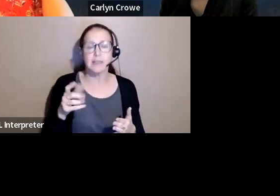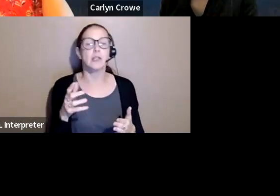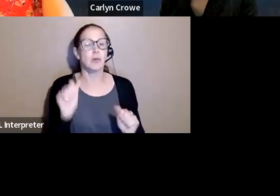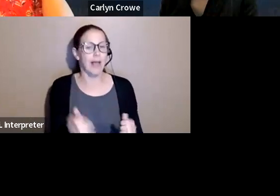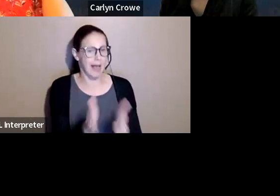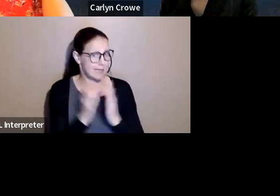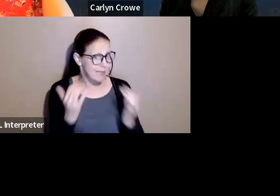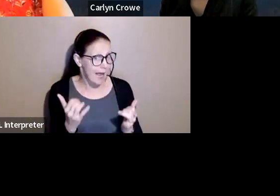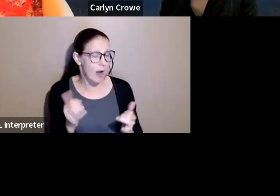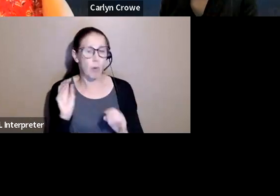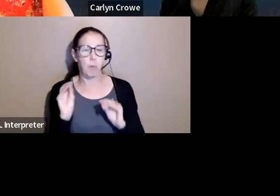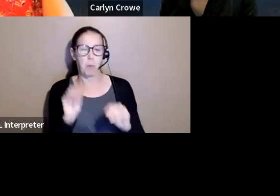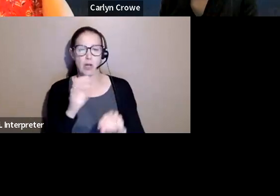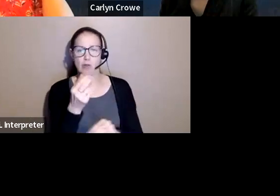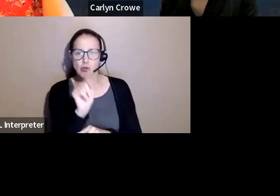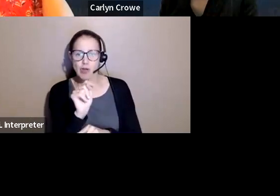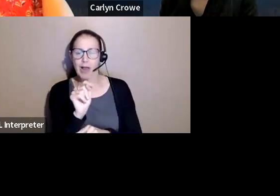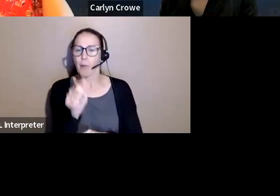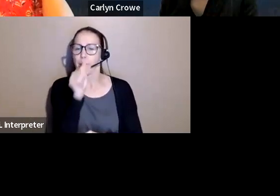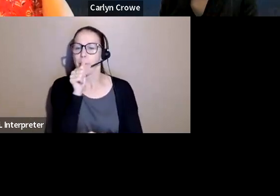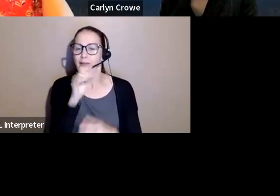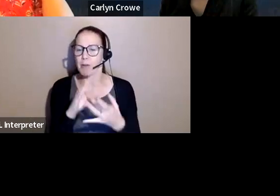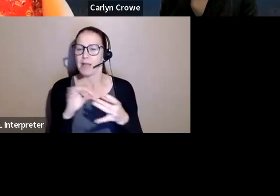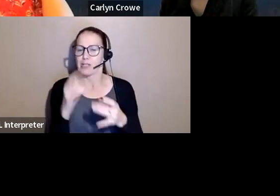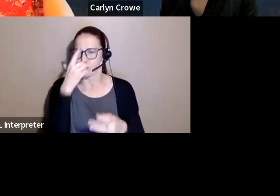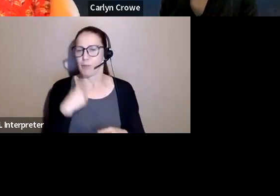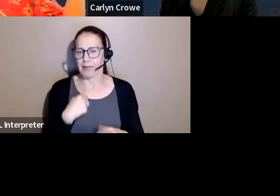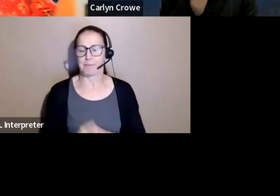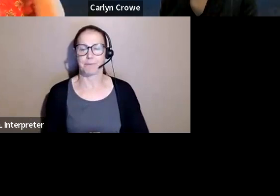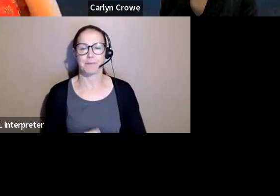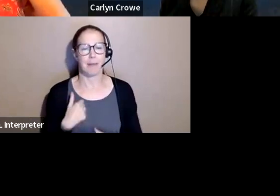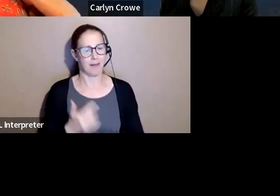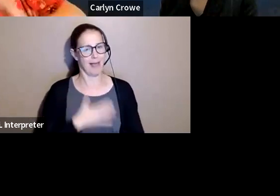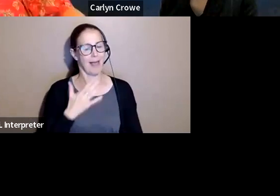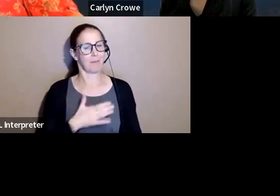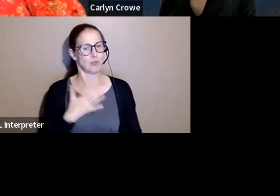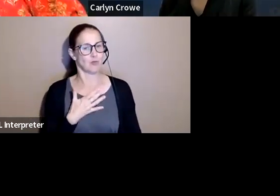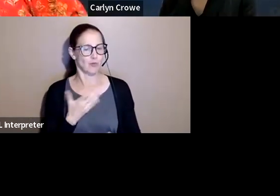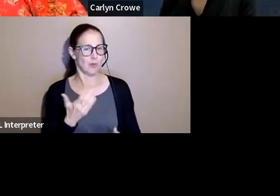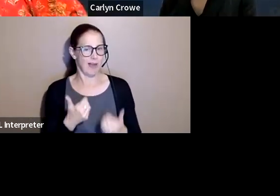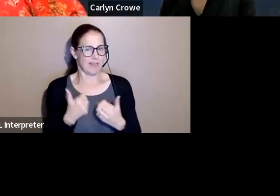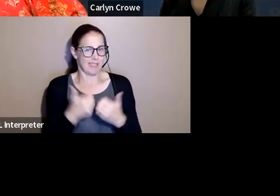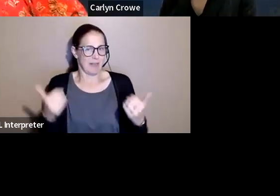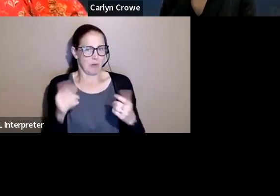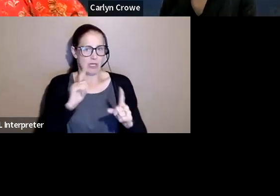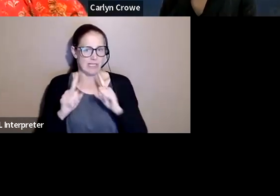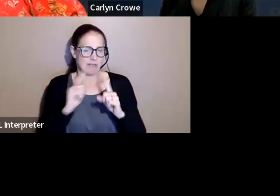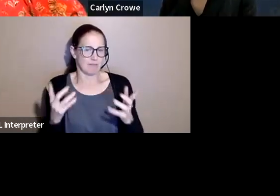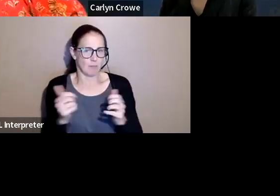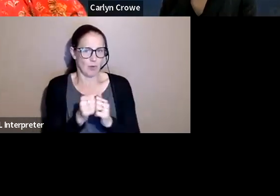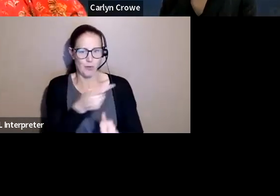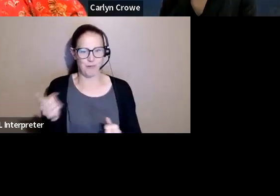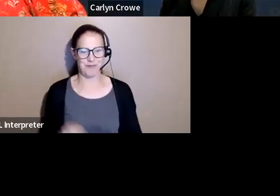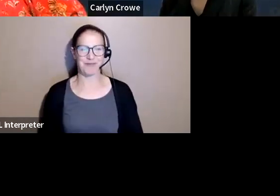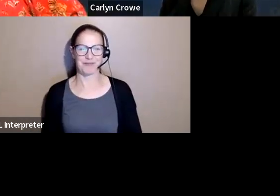now or just drop it in the chat or private message me. And I'd be happy to have separate discussions with everyone.